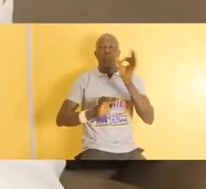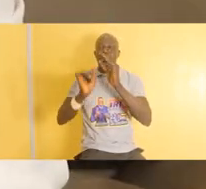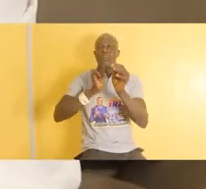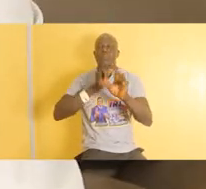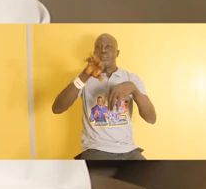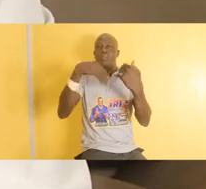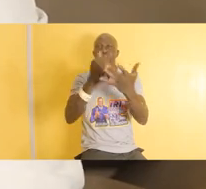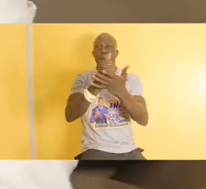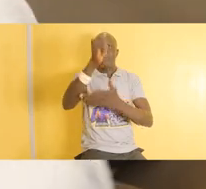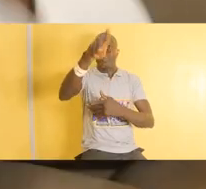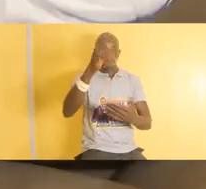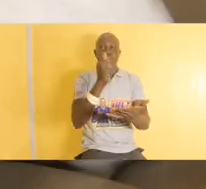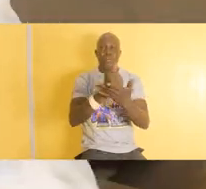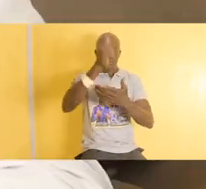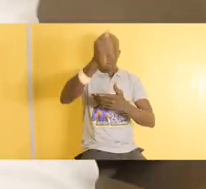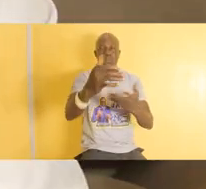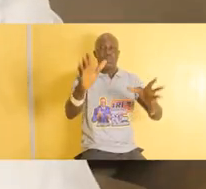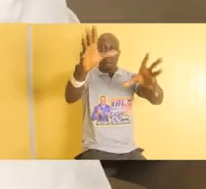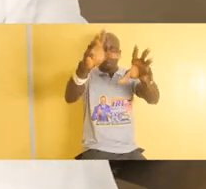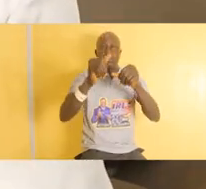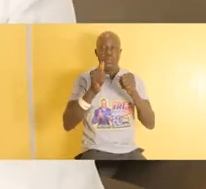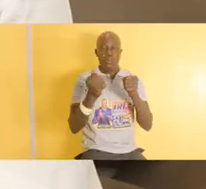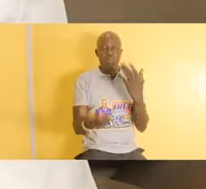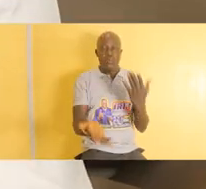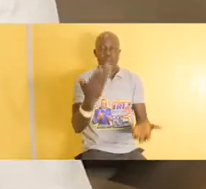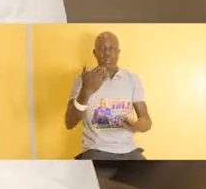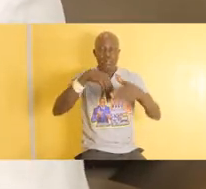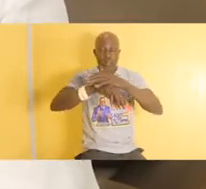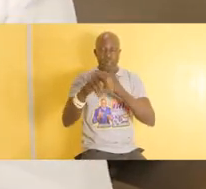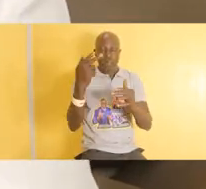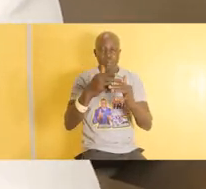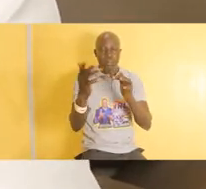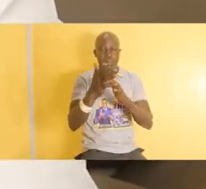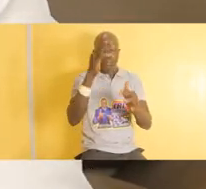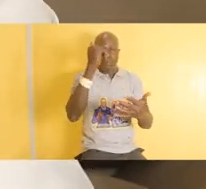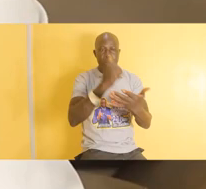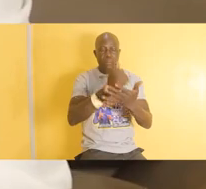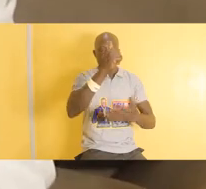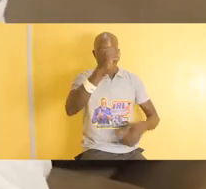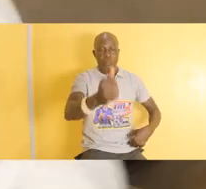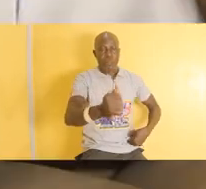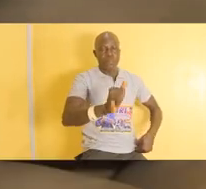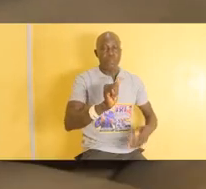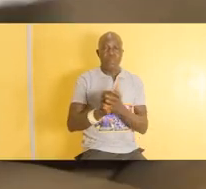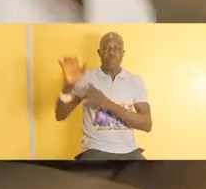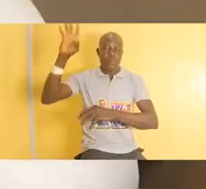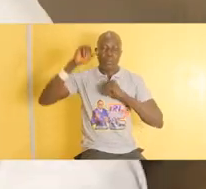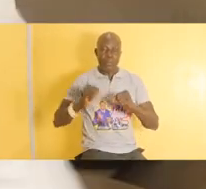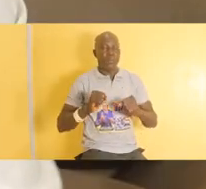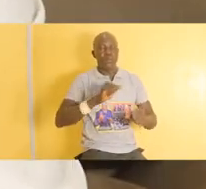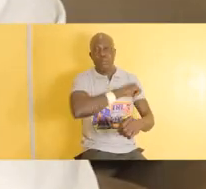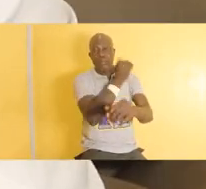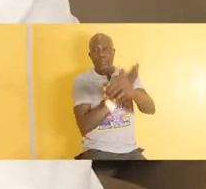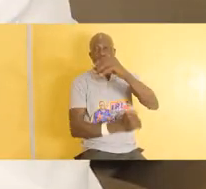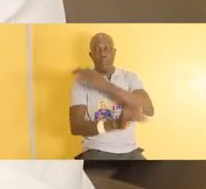o. You can say amen. Agbára yẹn gbiná. Amen. In the name of Jesus. Amen. Bá Ọlọ́run Olódùmarè. Power